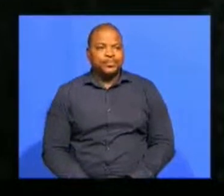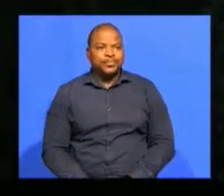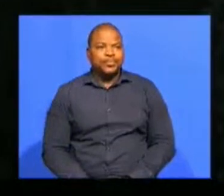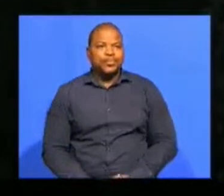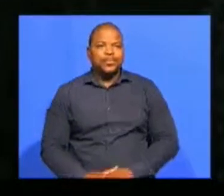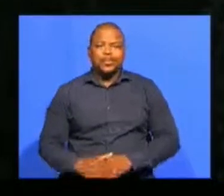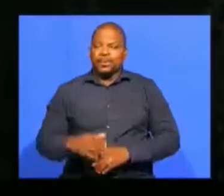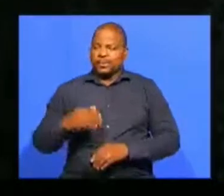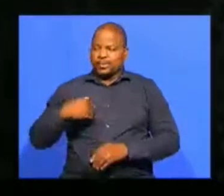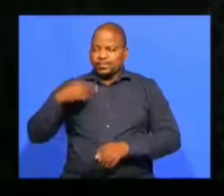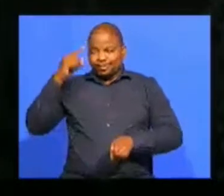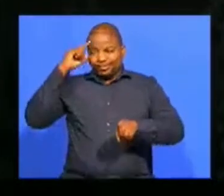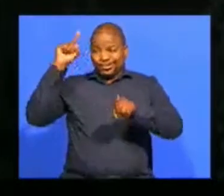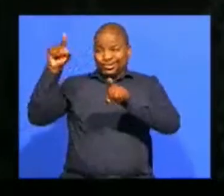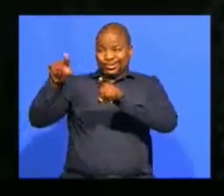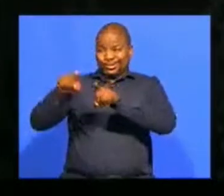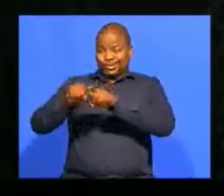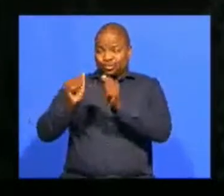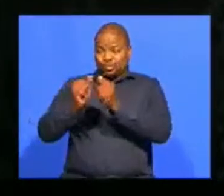There's mutual admiration.